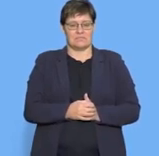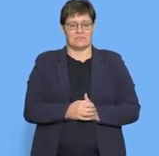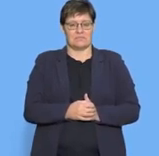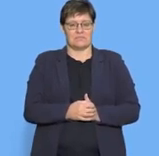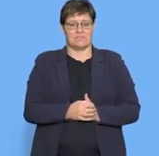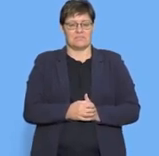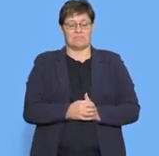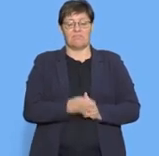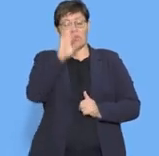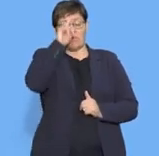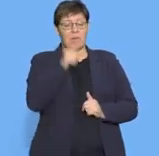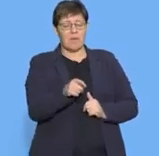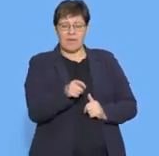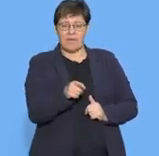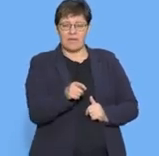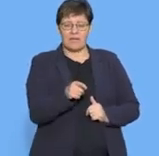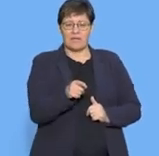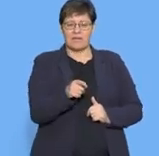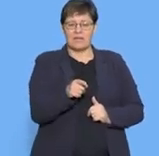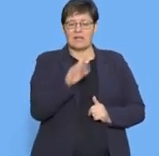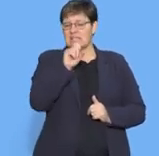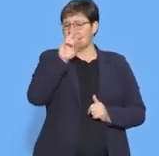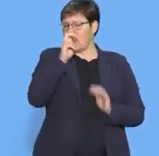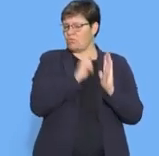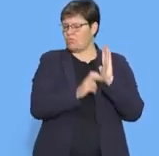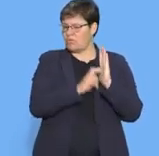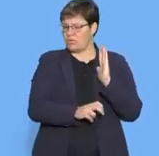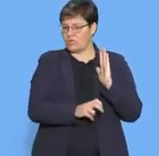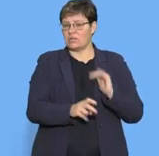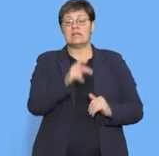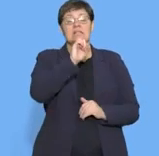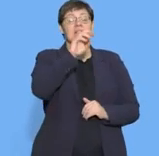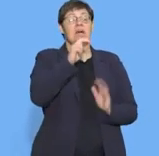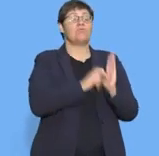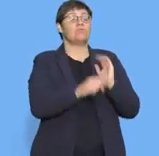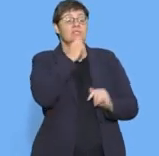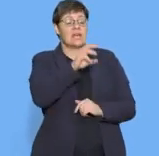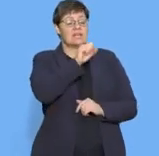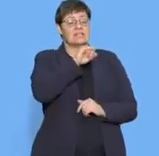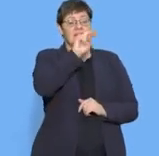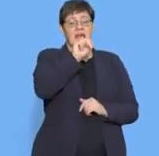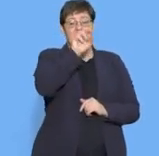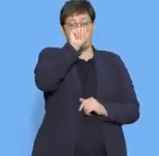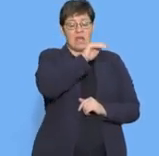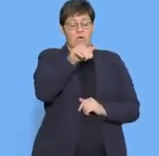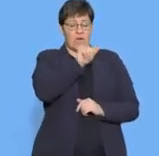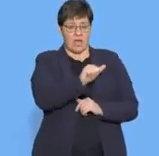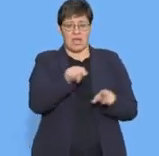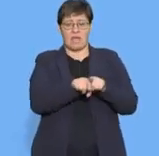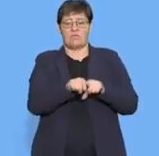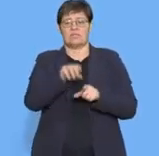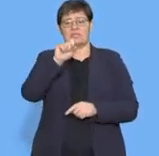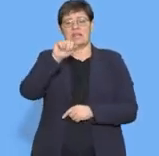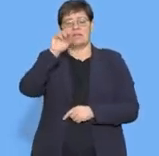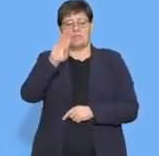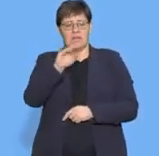So, can you remember about what is the sine rule? Okay, the sine rule says sine A over A is equal to sine B